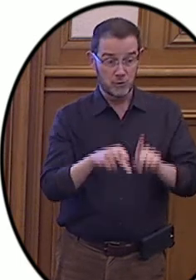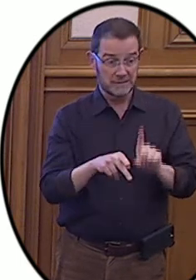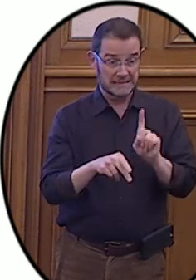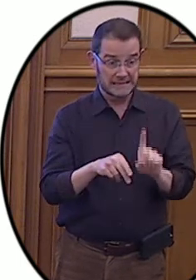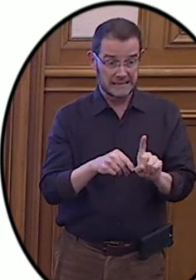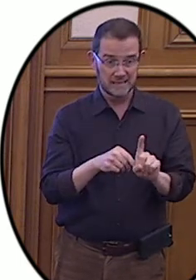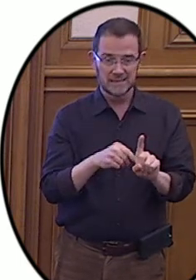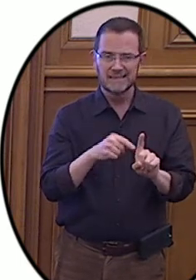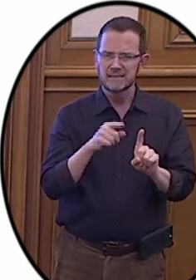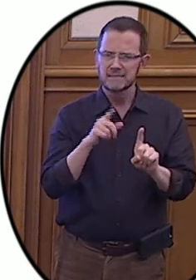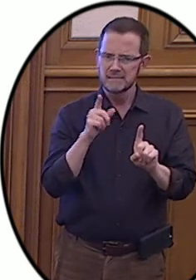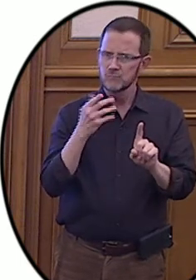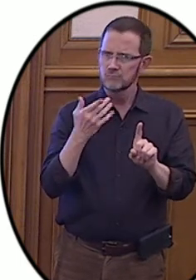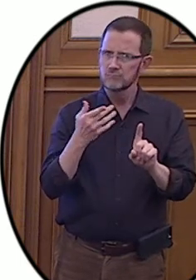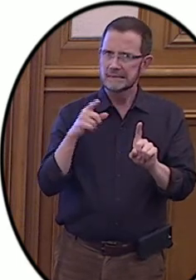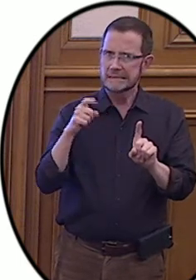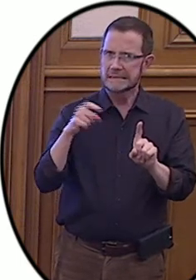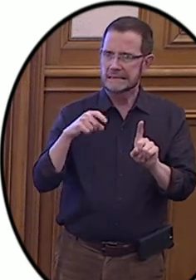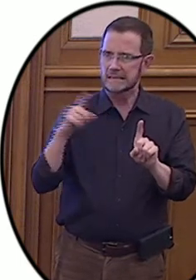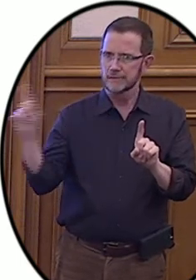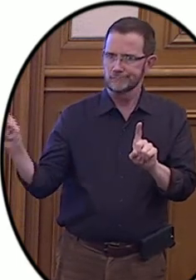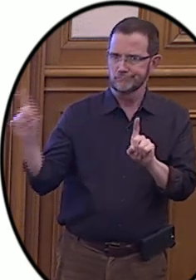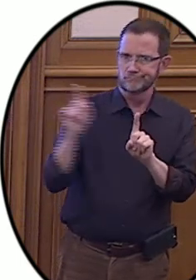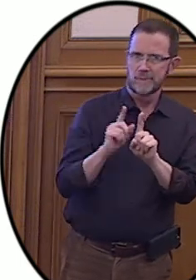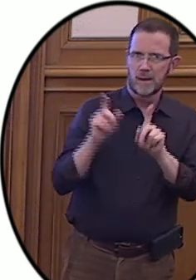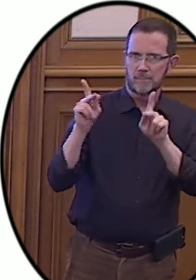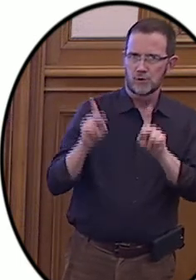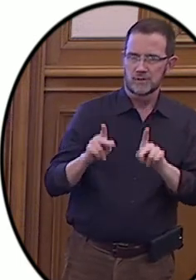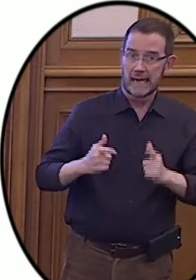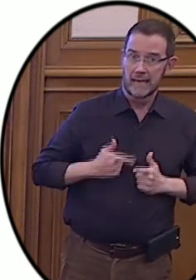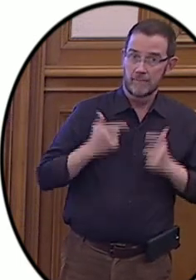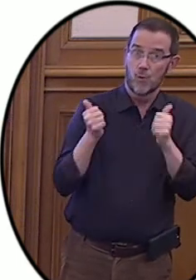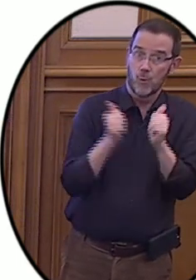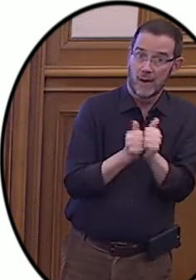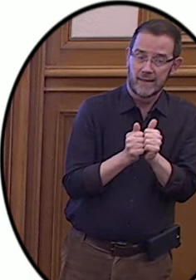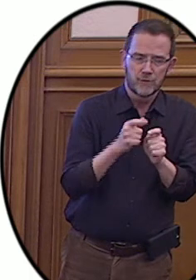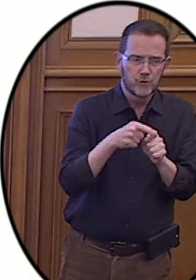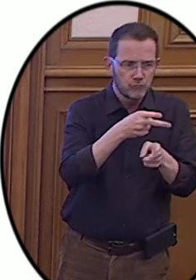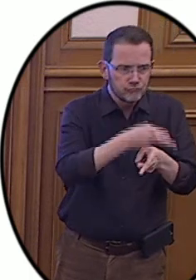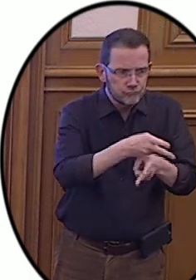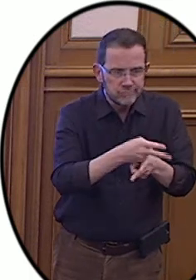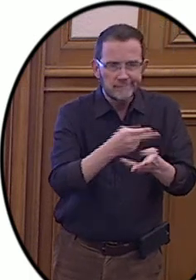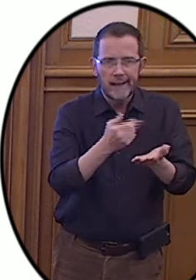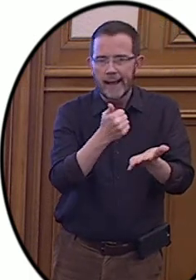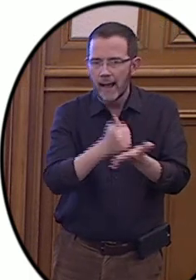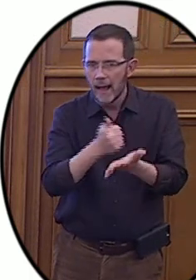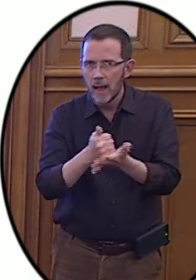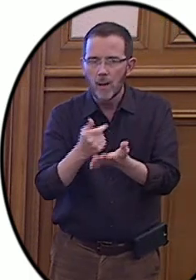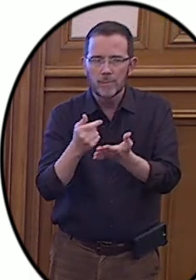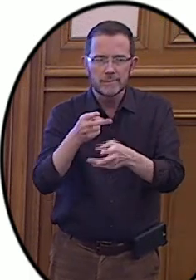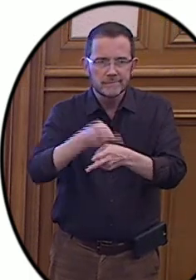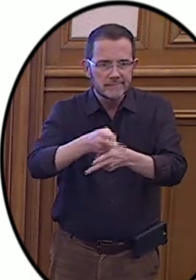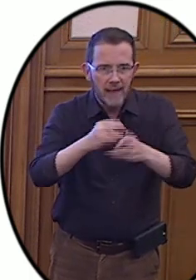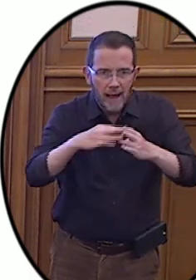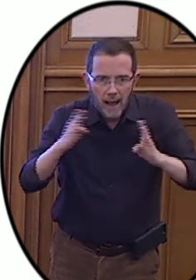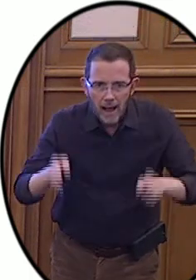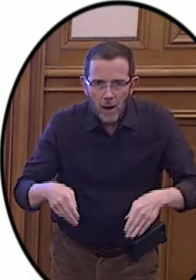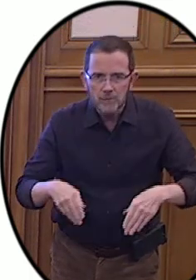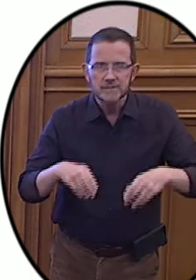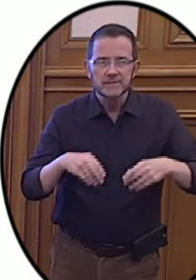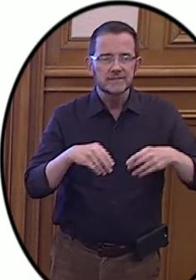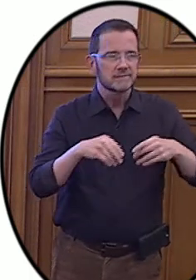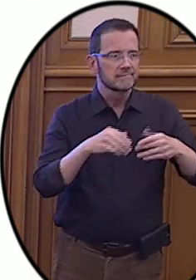to assist a tenant with personal care or household chores. And this is something that can